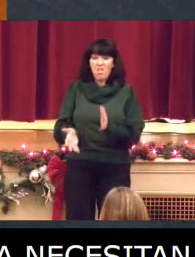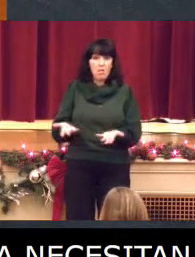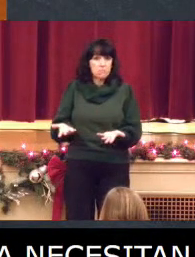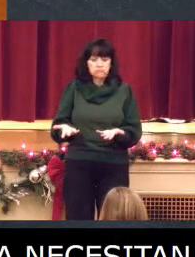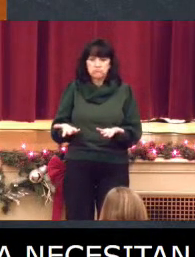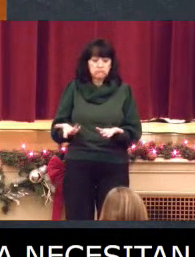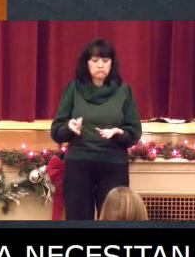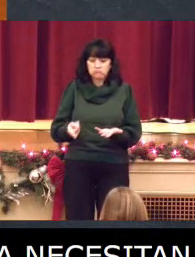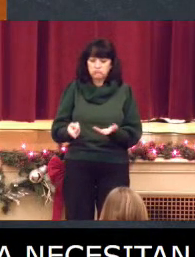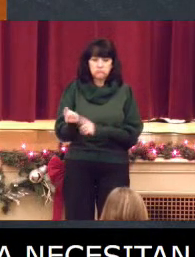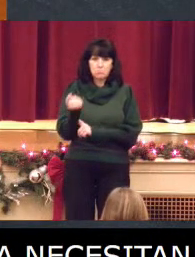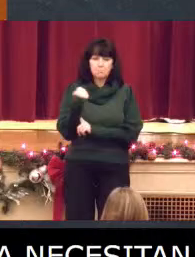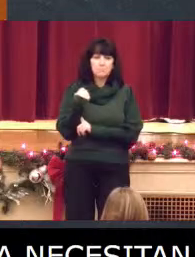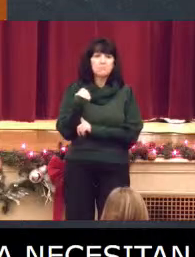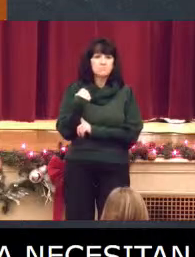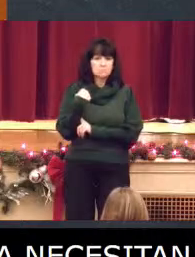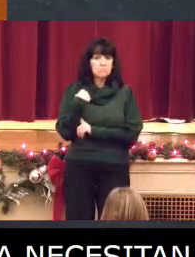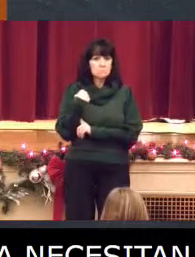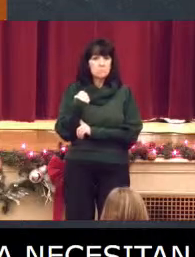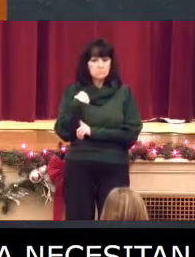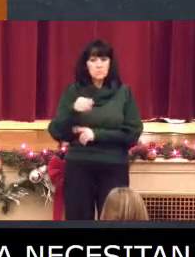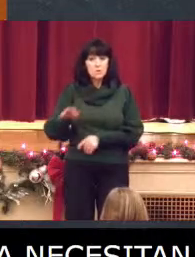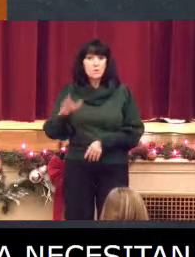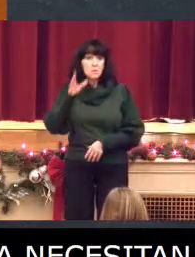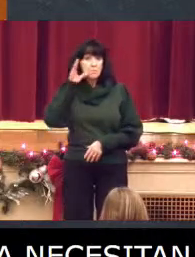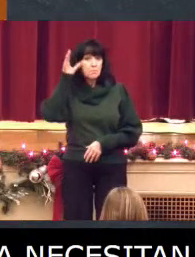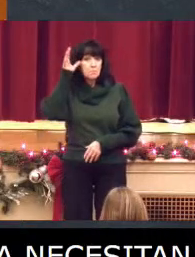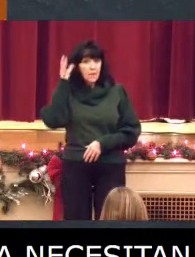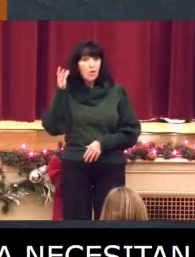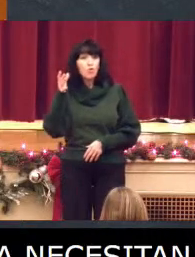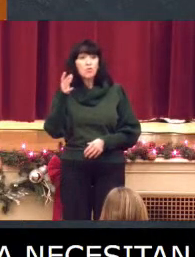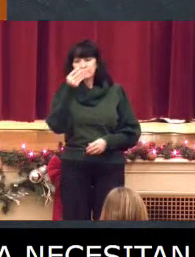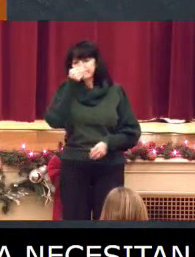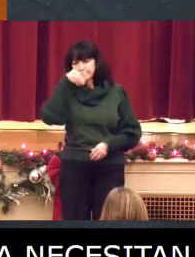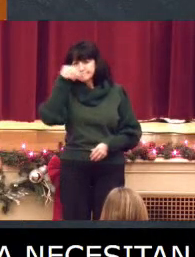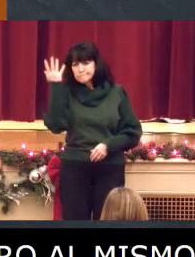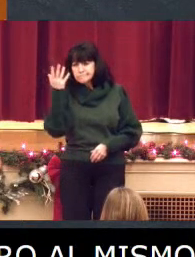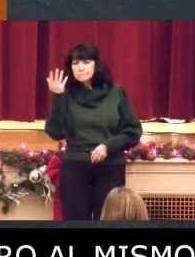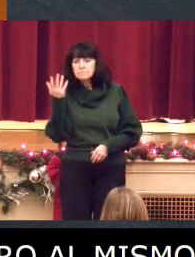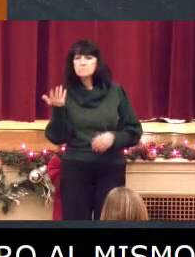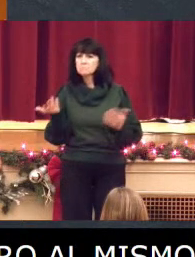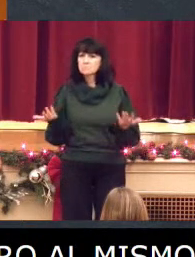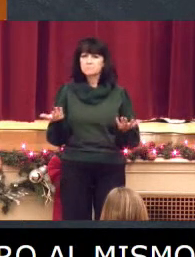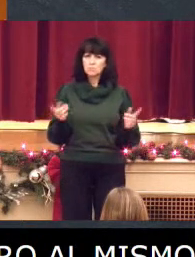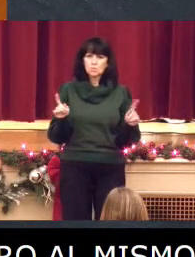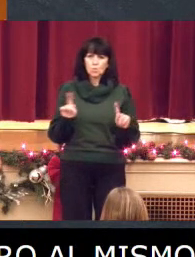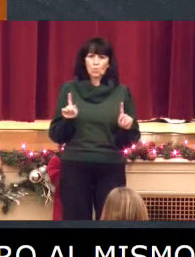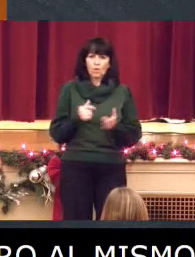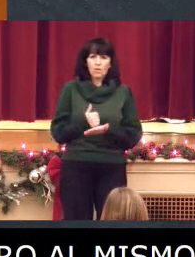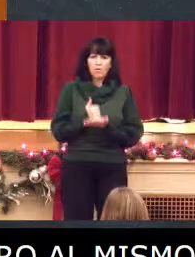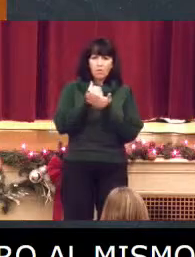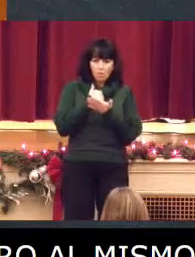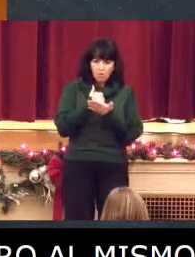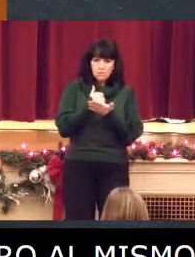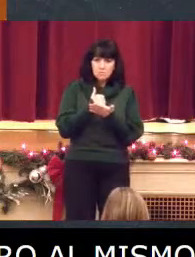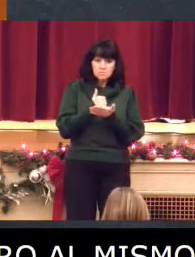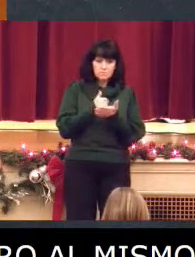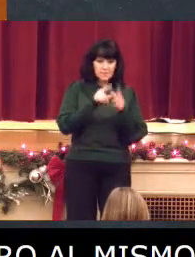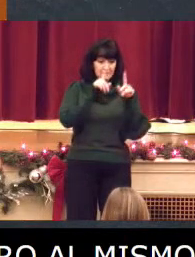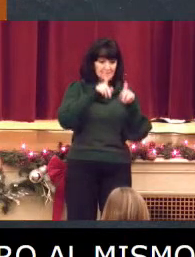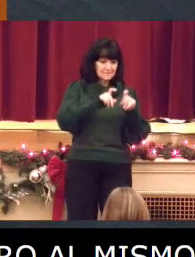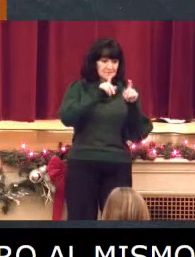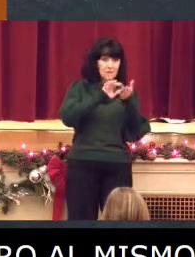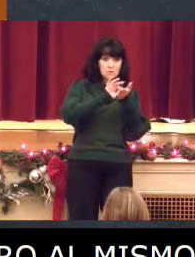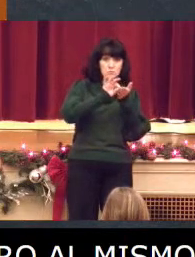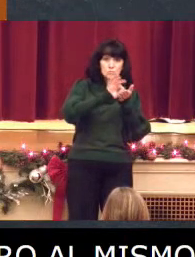at the same time, where's the help that they need? Who's going to bring that in? Is the test scores really going to go up based off